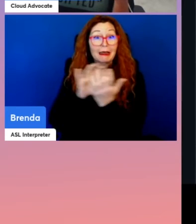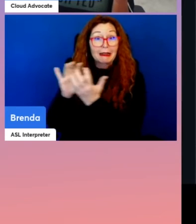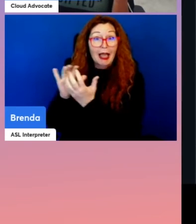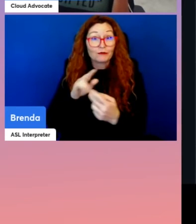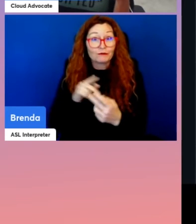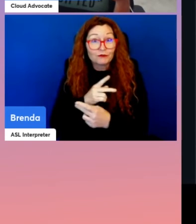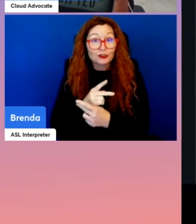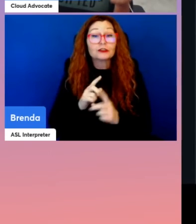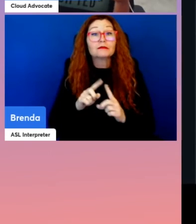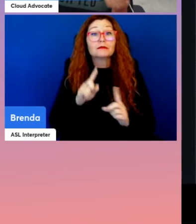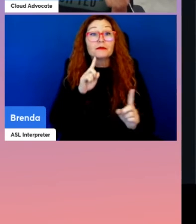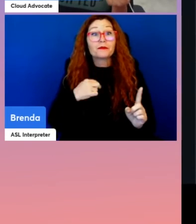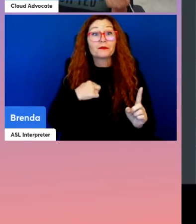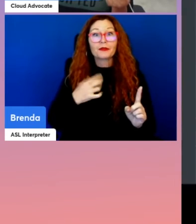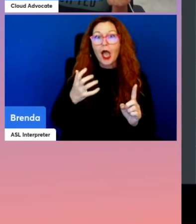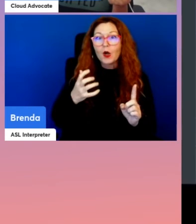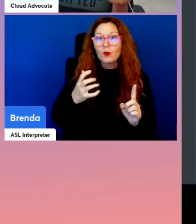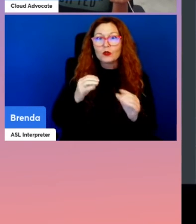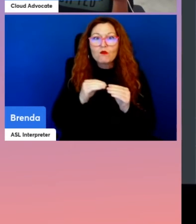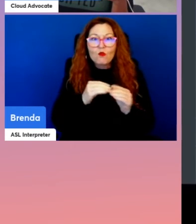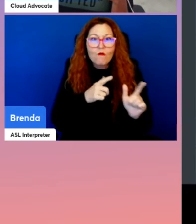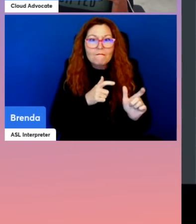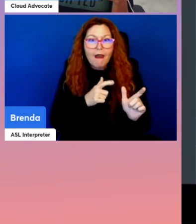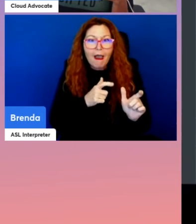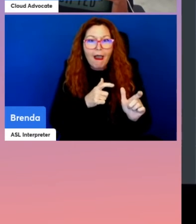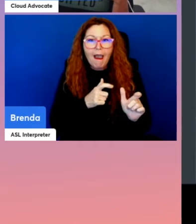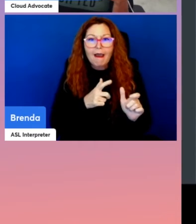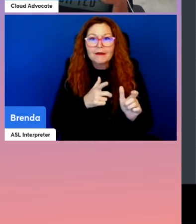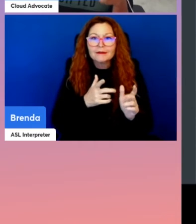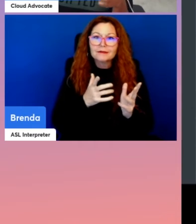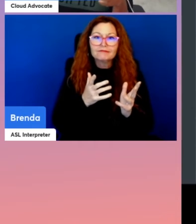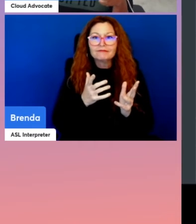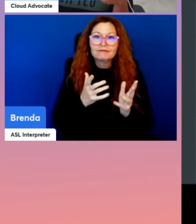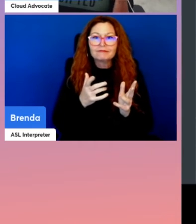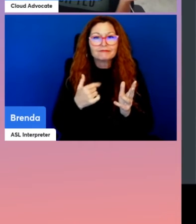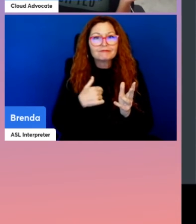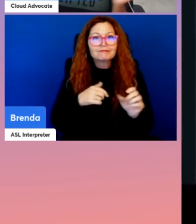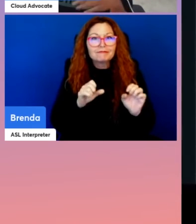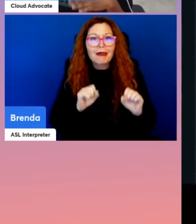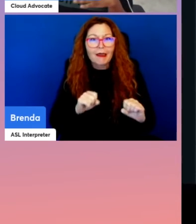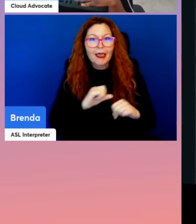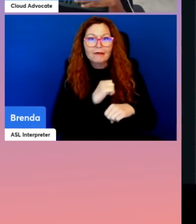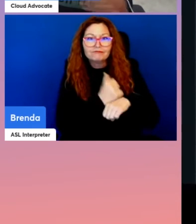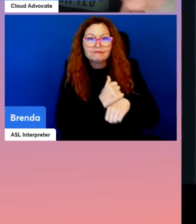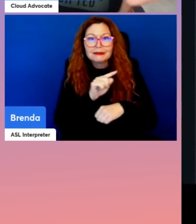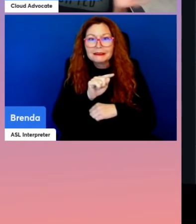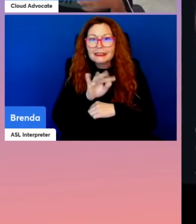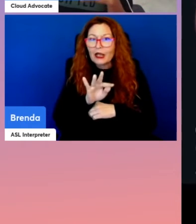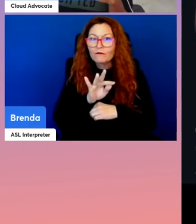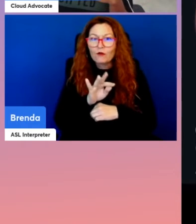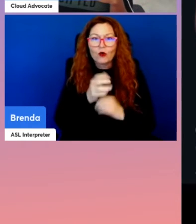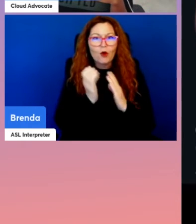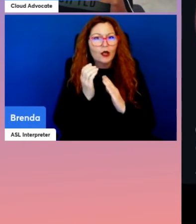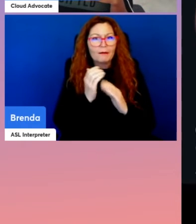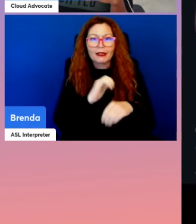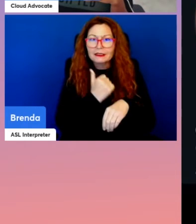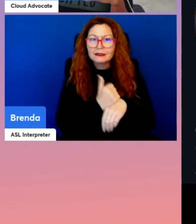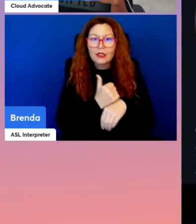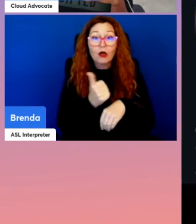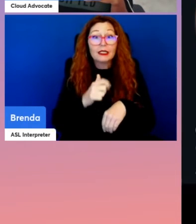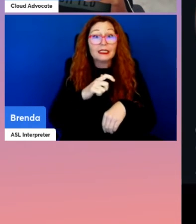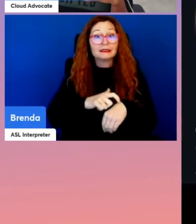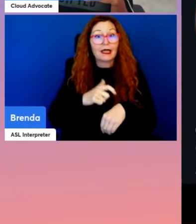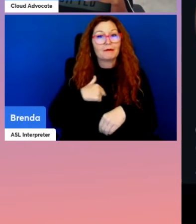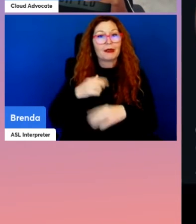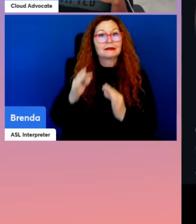I wanted to speed up me just being able to have Terraform automatically install anytime I create